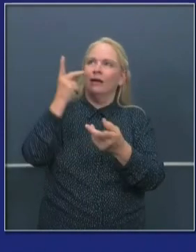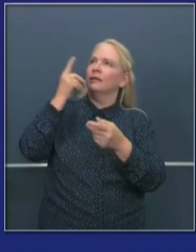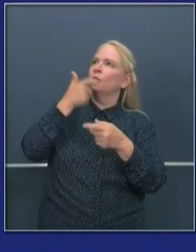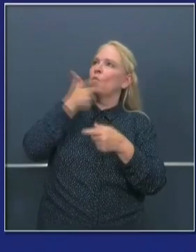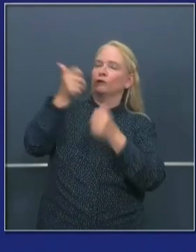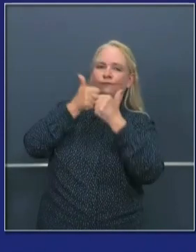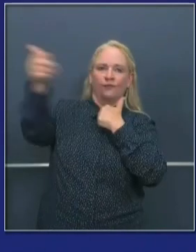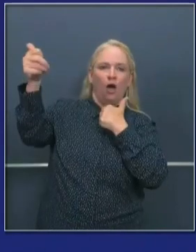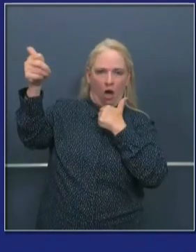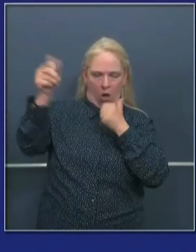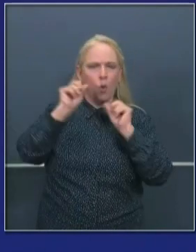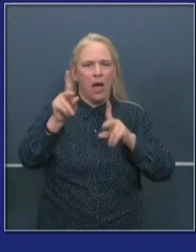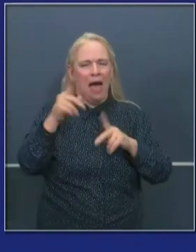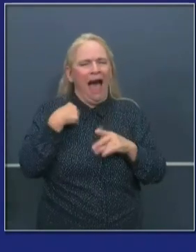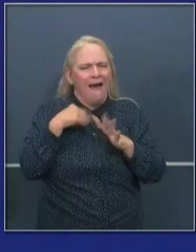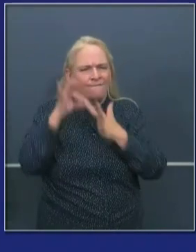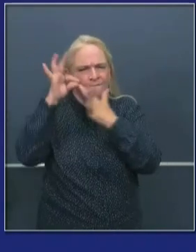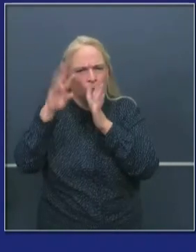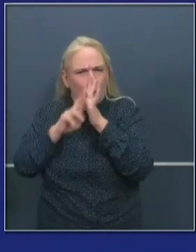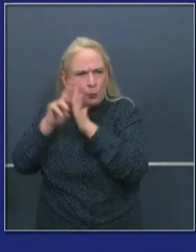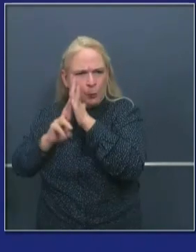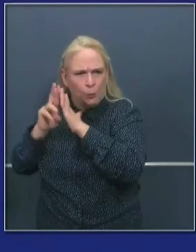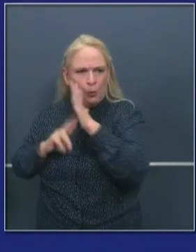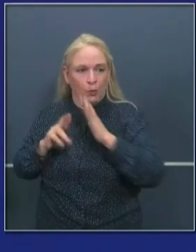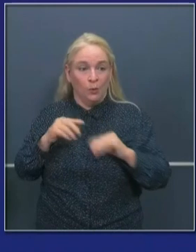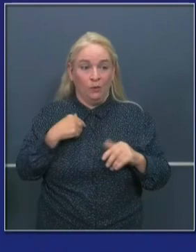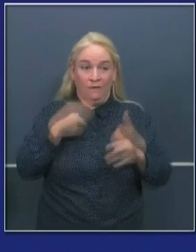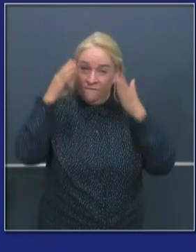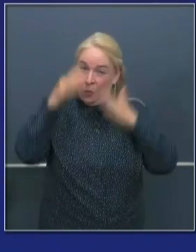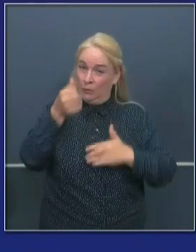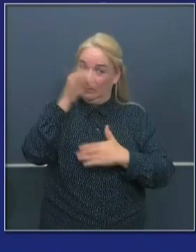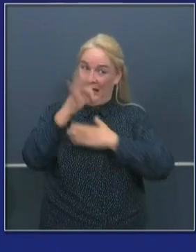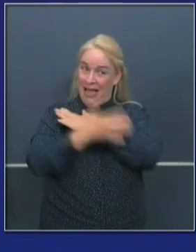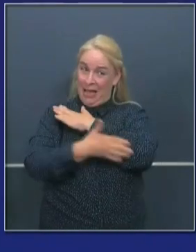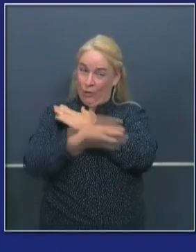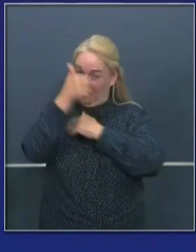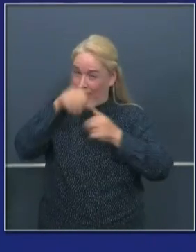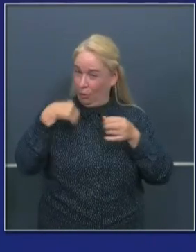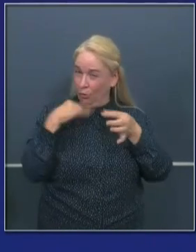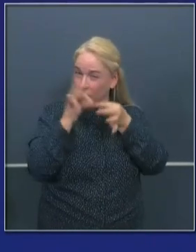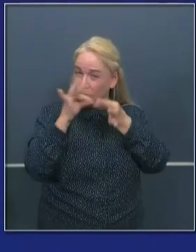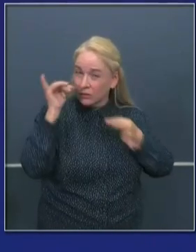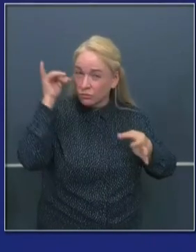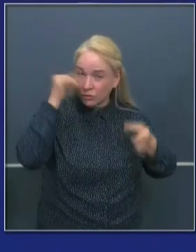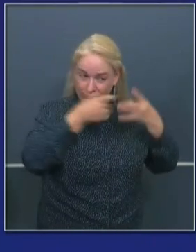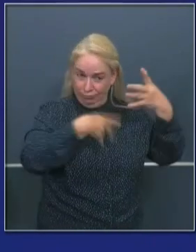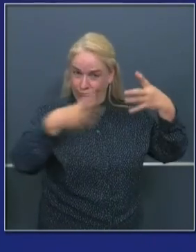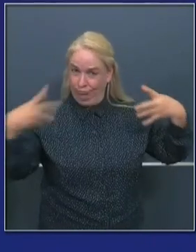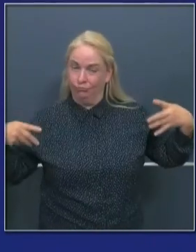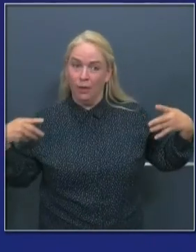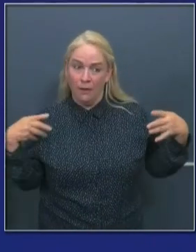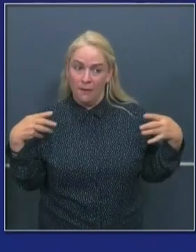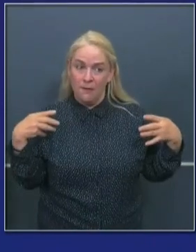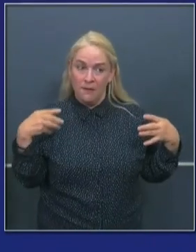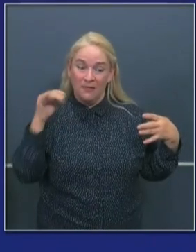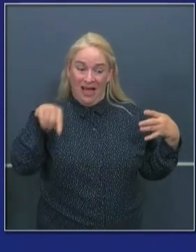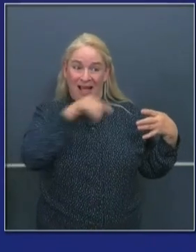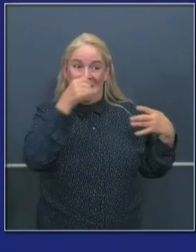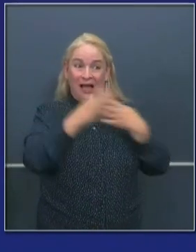in those 19 counties that we are working very closely with, we want to see those fireworks shows